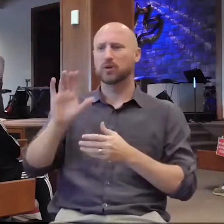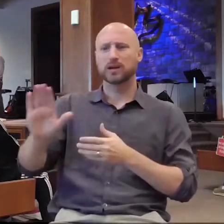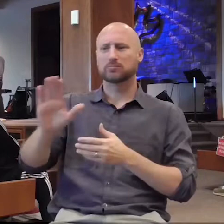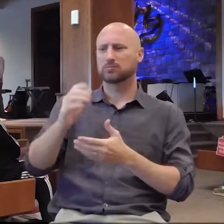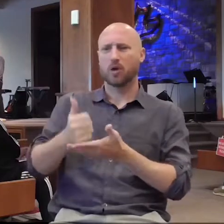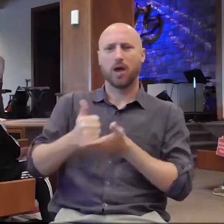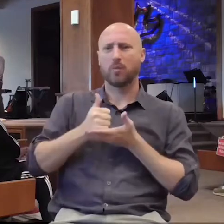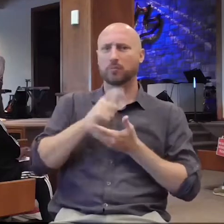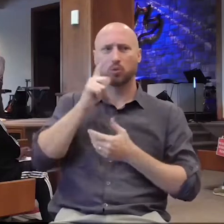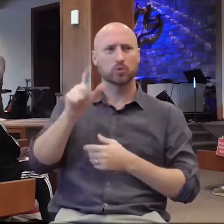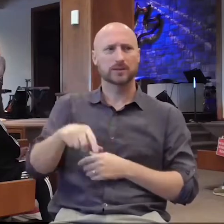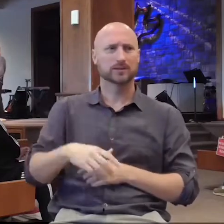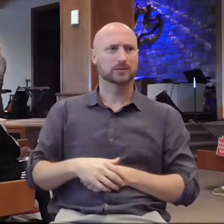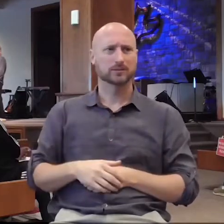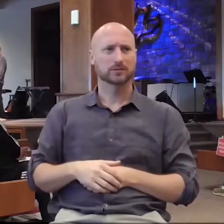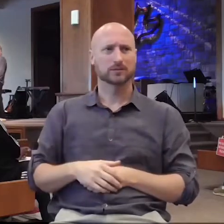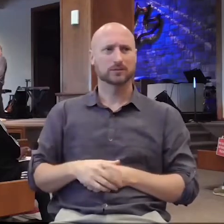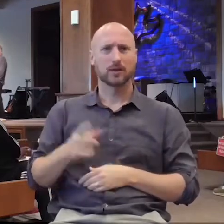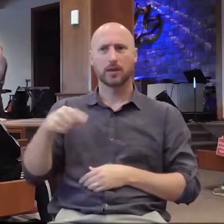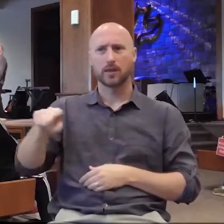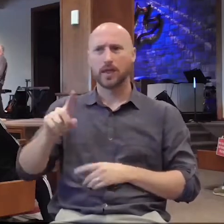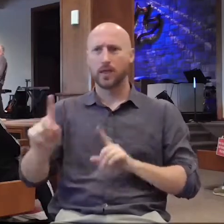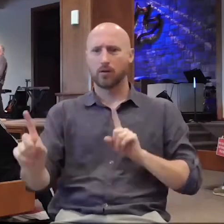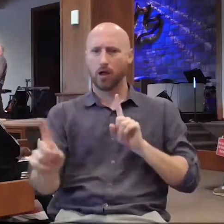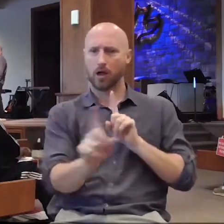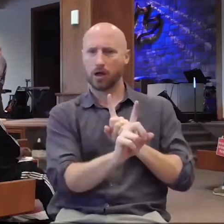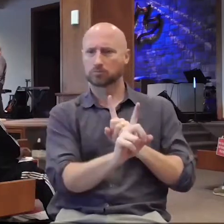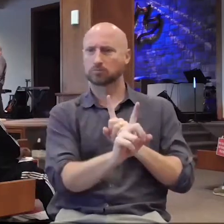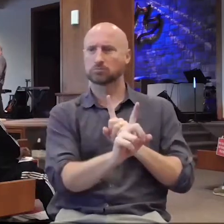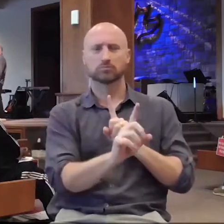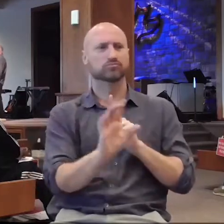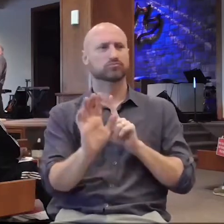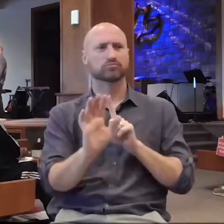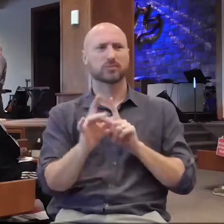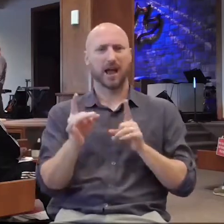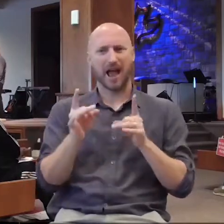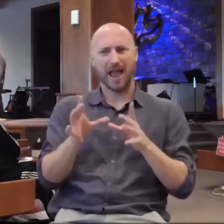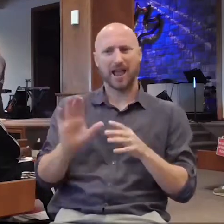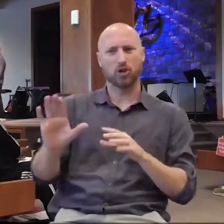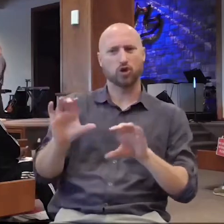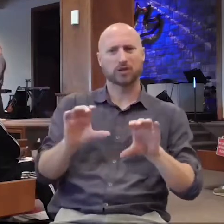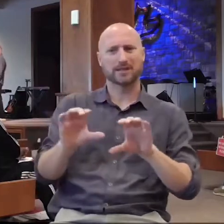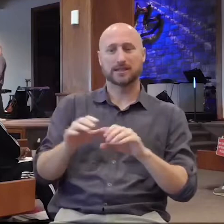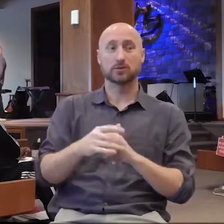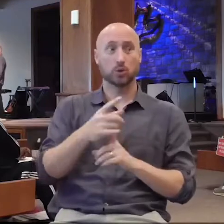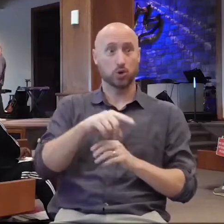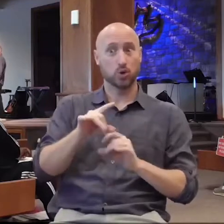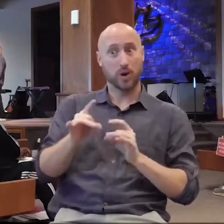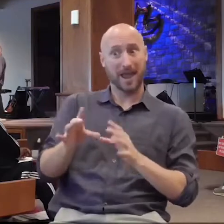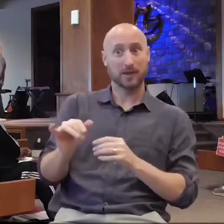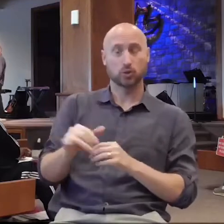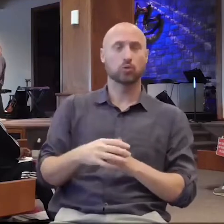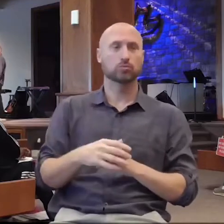Nicolaitans. He said, I hate the deeds of the Nicolaitans. You hate that too. That's good for both of us.